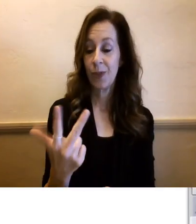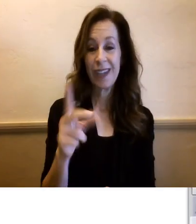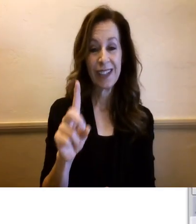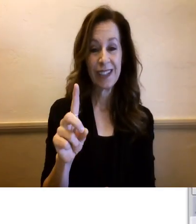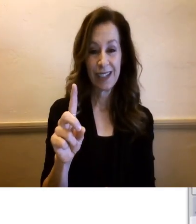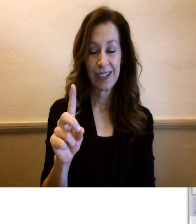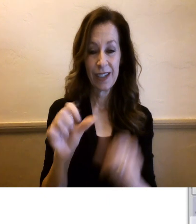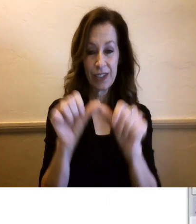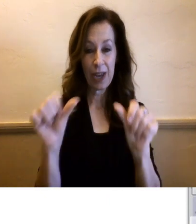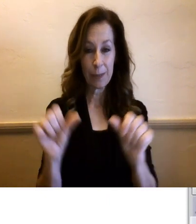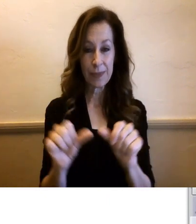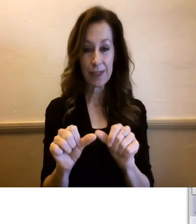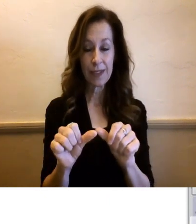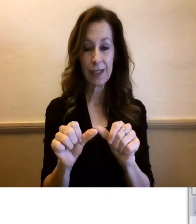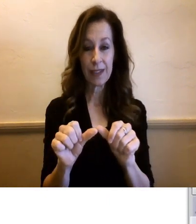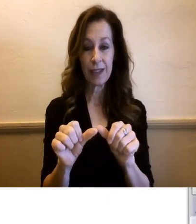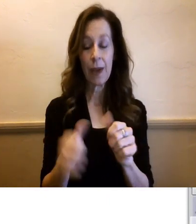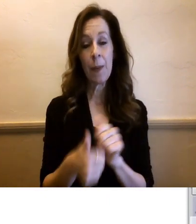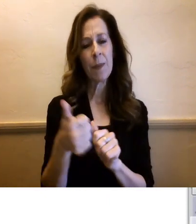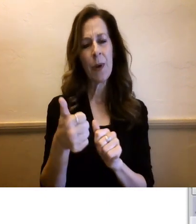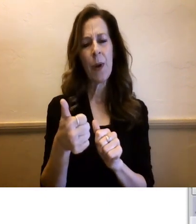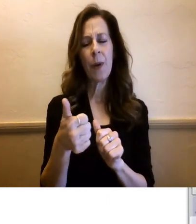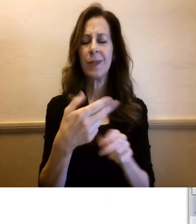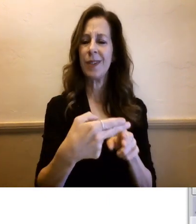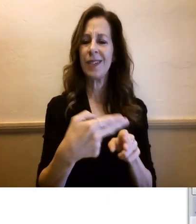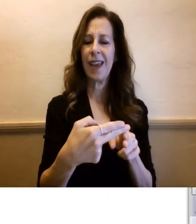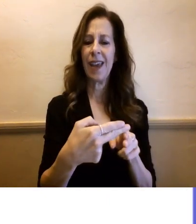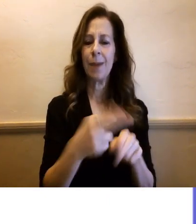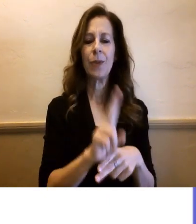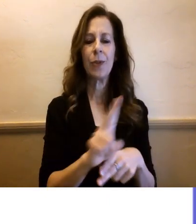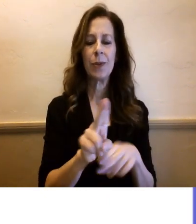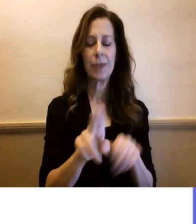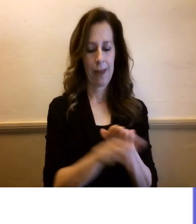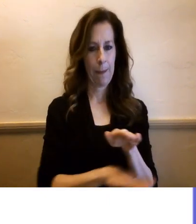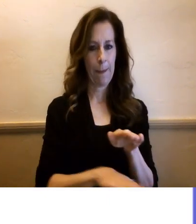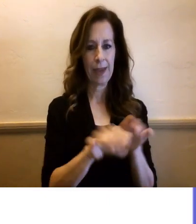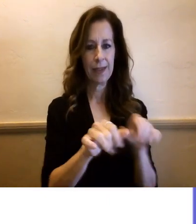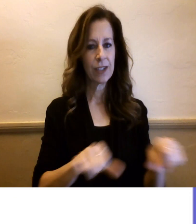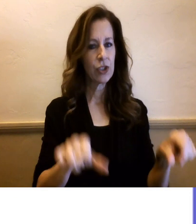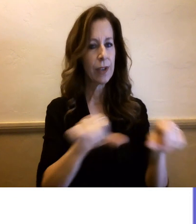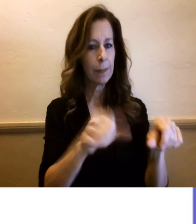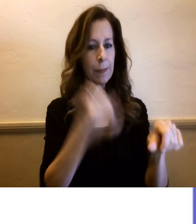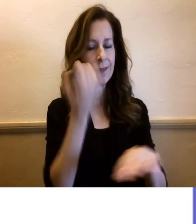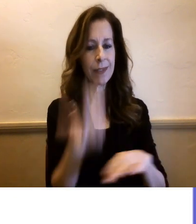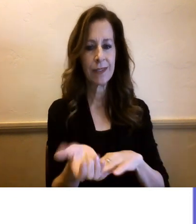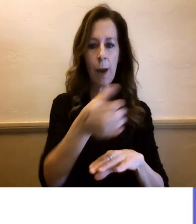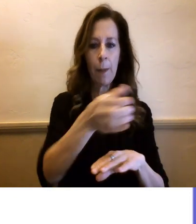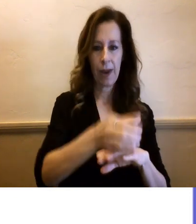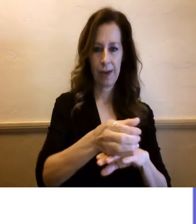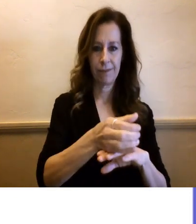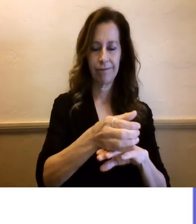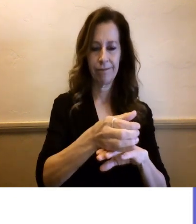All right, so 3D shapes. Most are named from their base shape. So in its upright